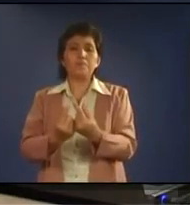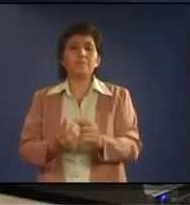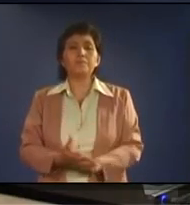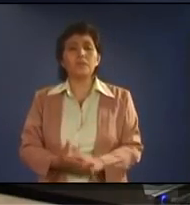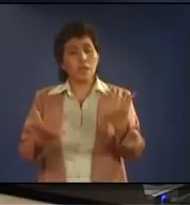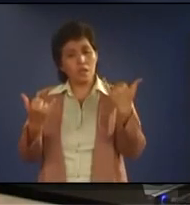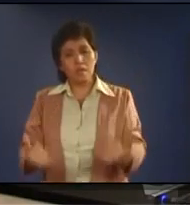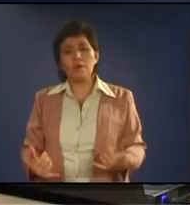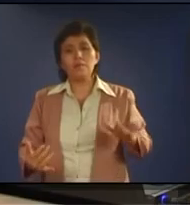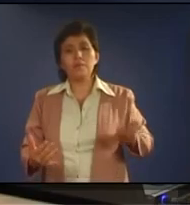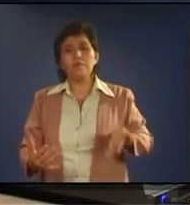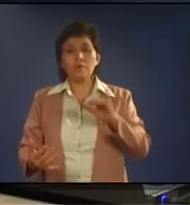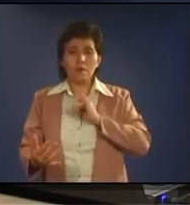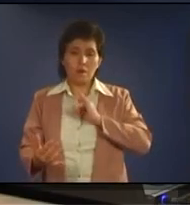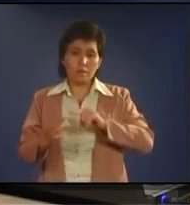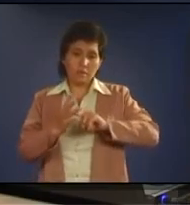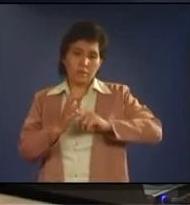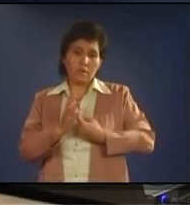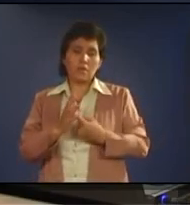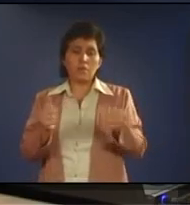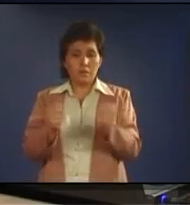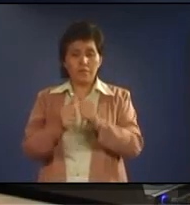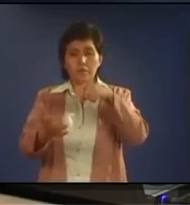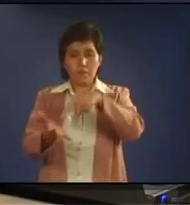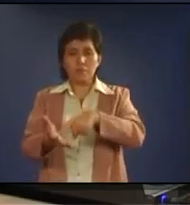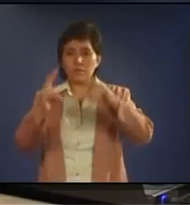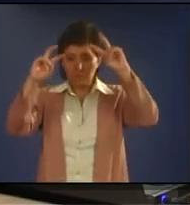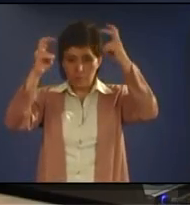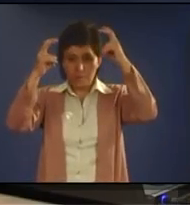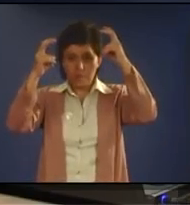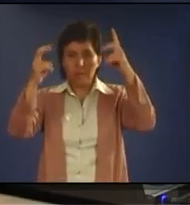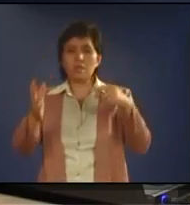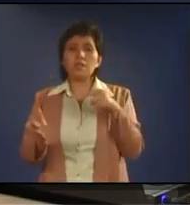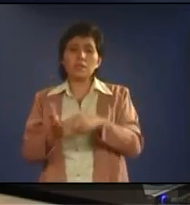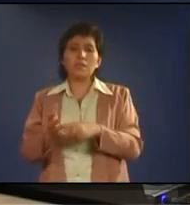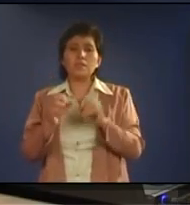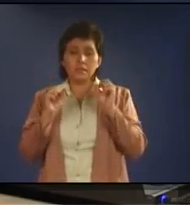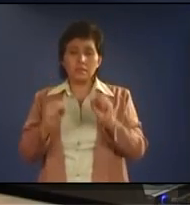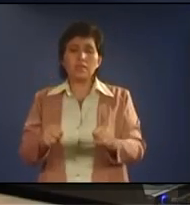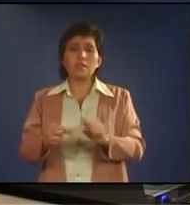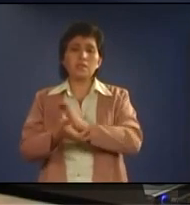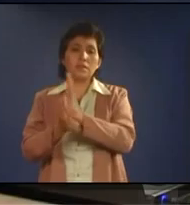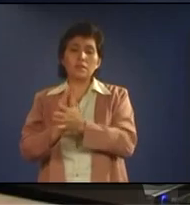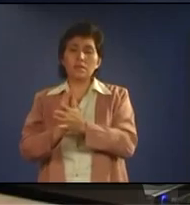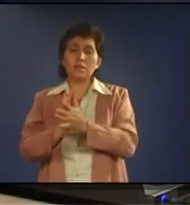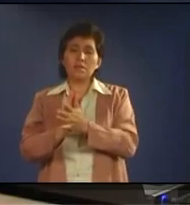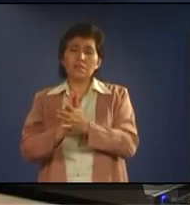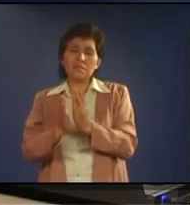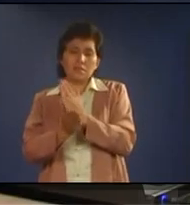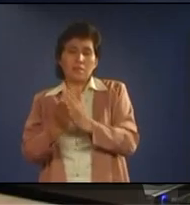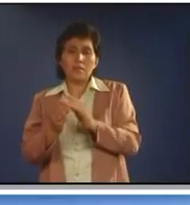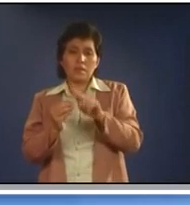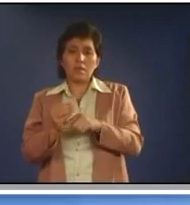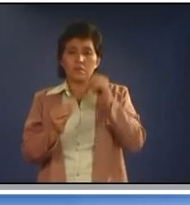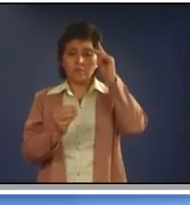Now, before I begin with this topic, this can be in any field of psychology. I think one of